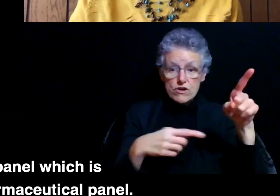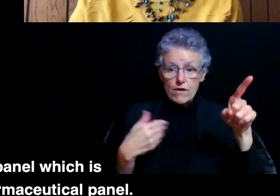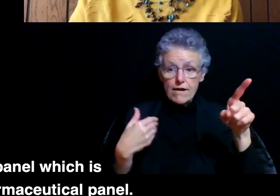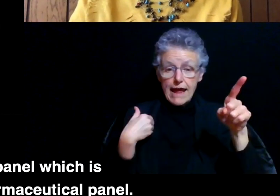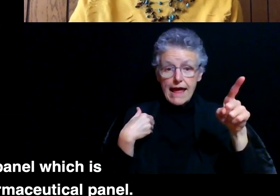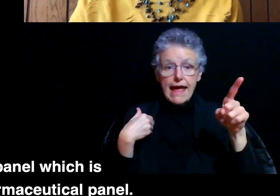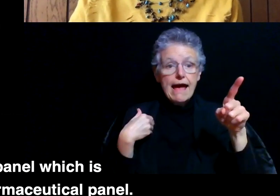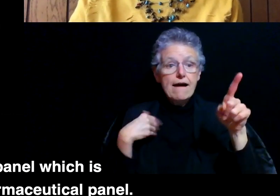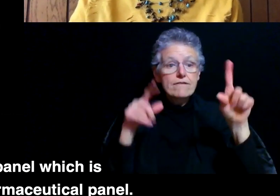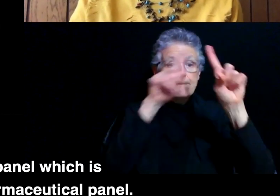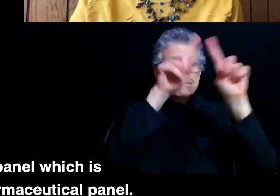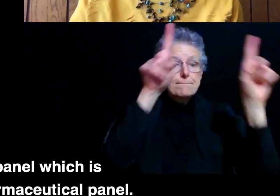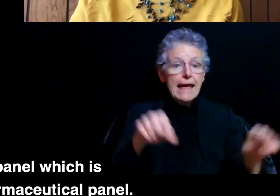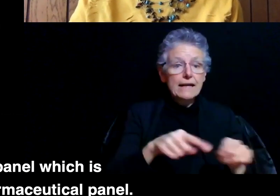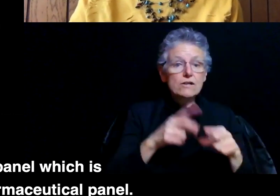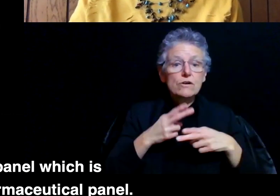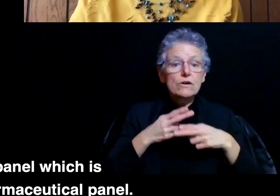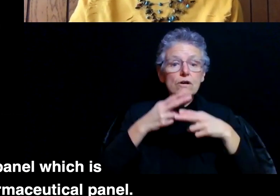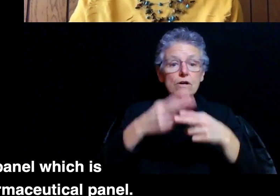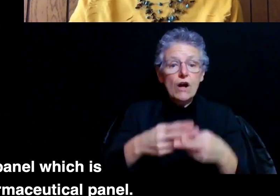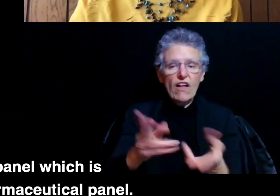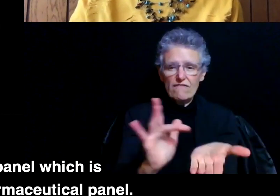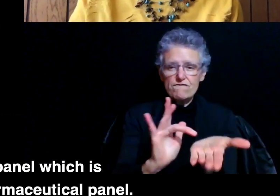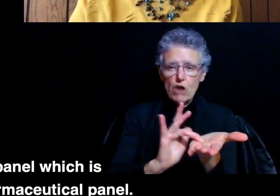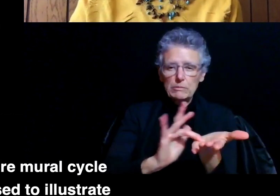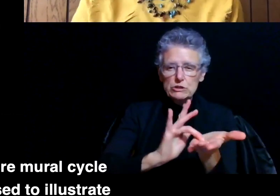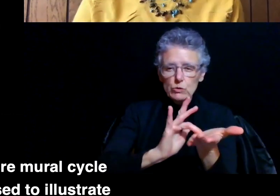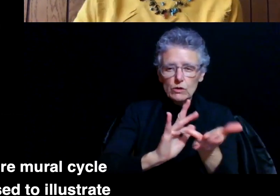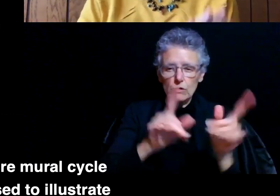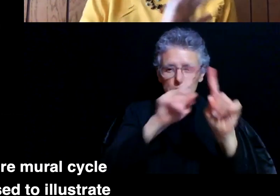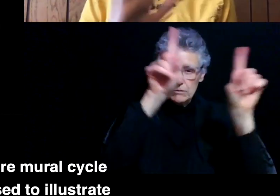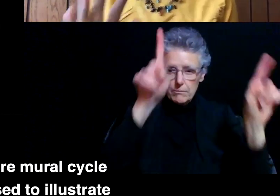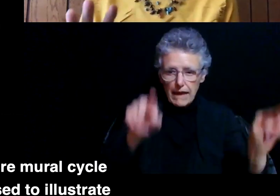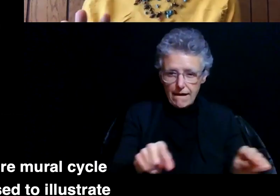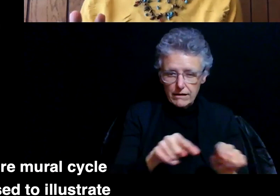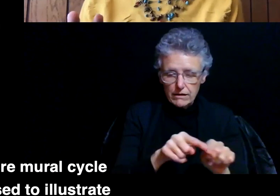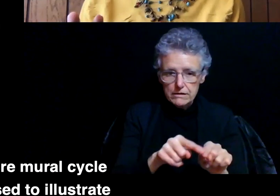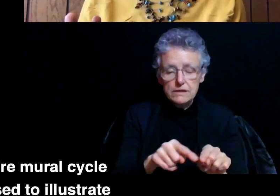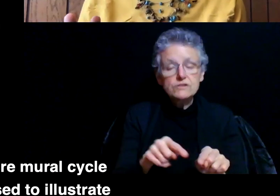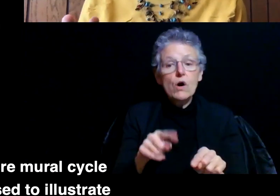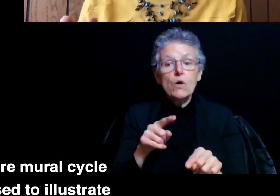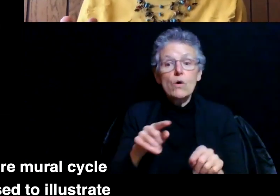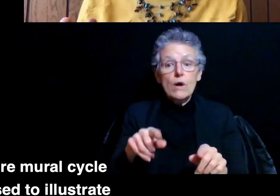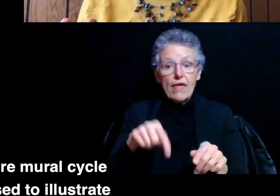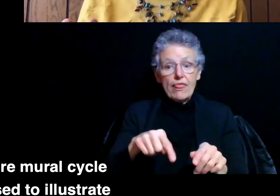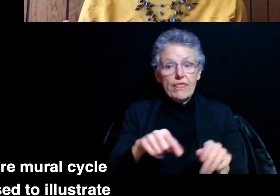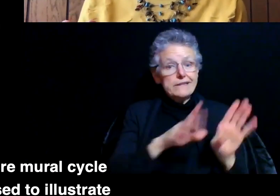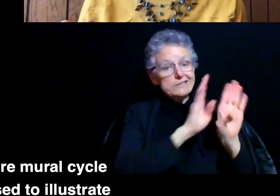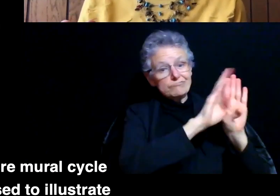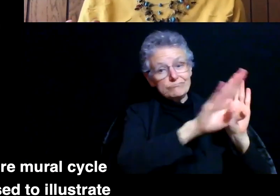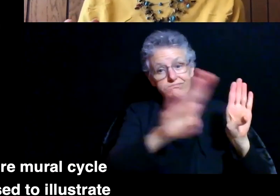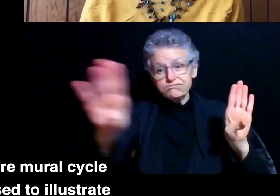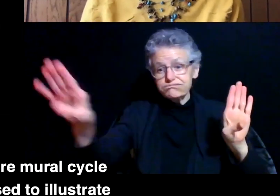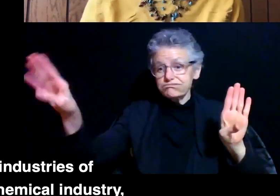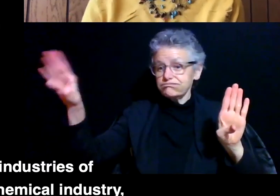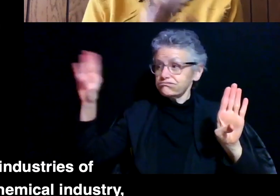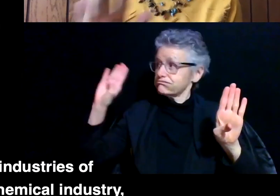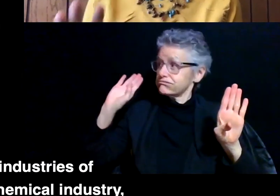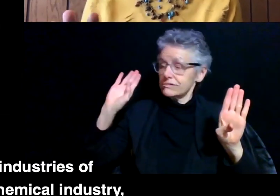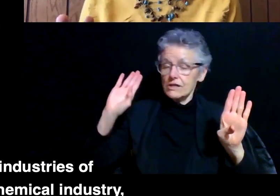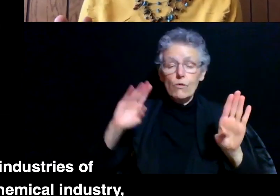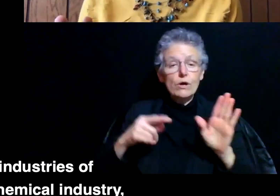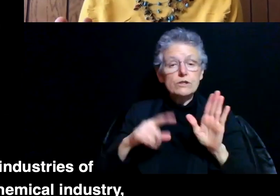a panel which is called the Pharmaceutical Panel. So this entire mural cycle was supposed to illustrate all